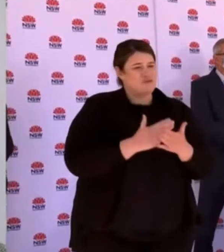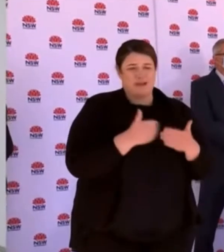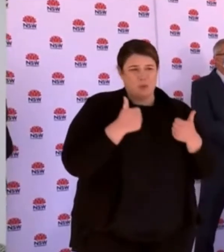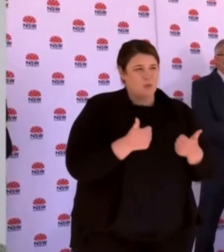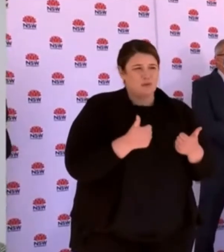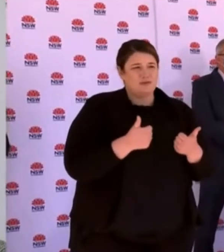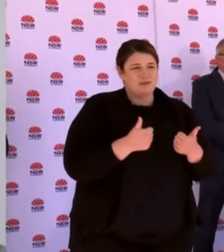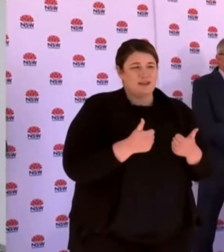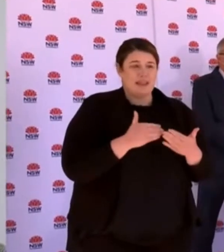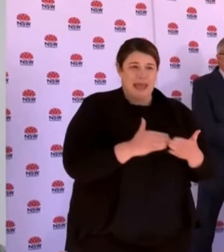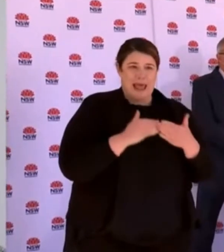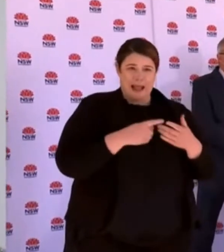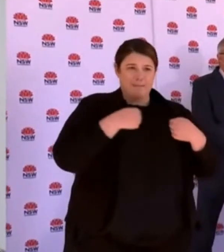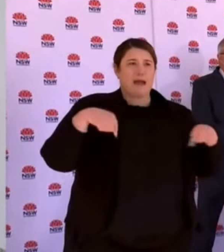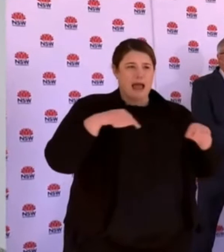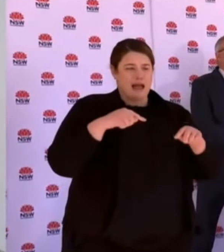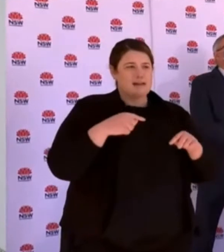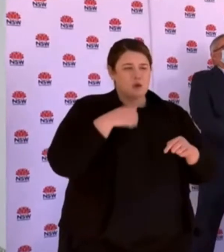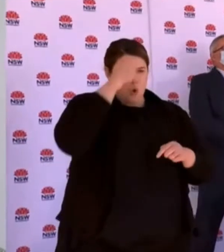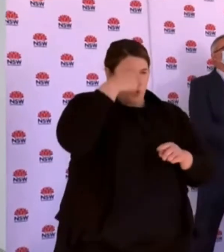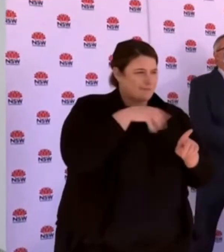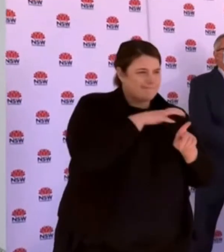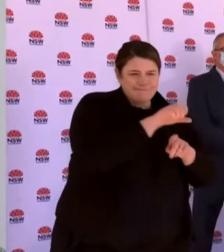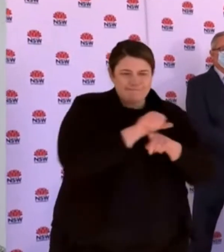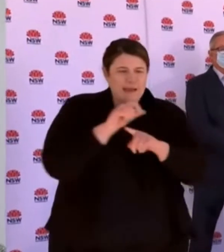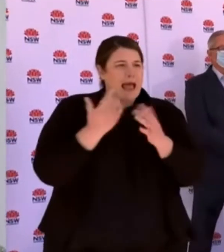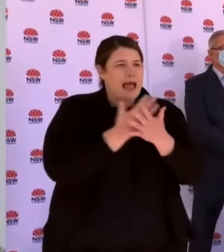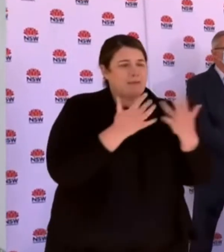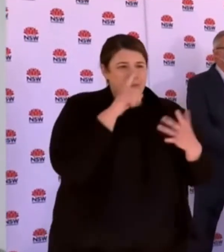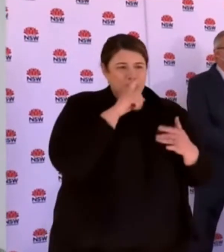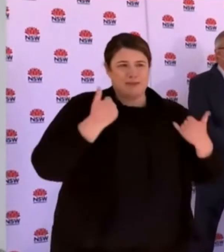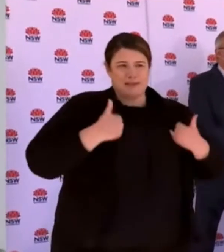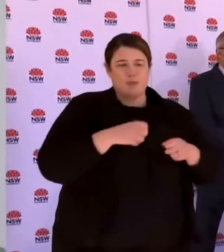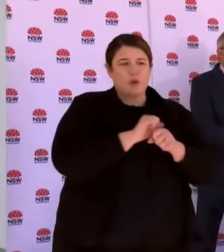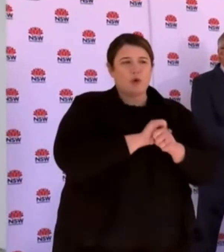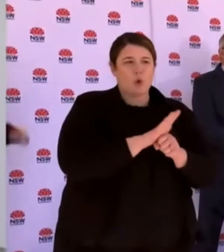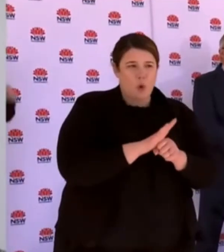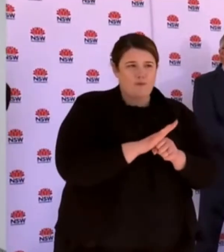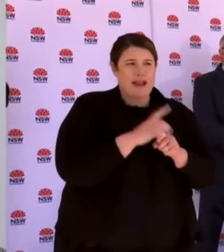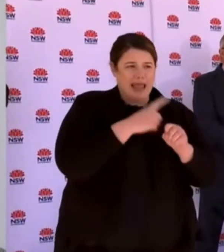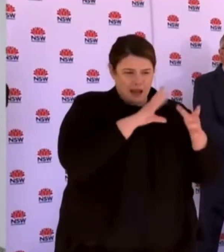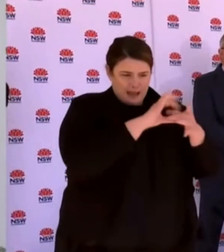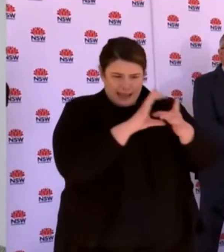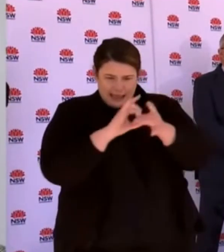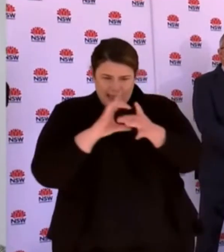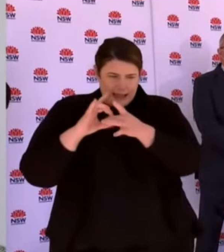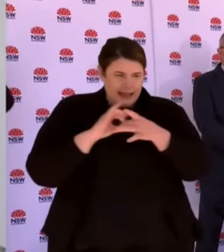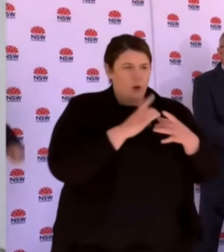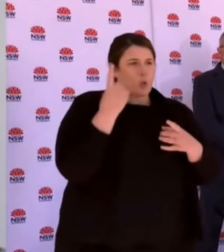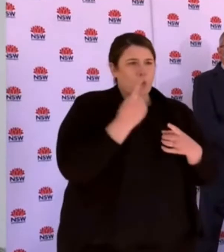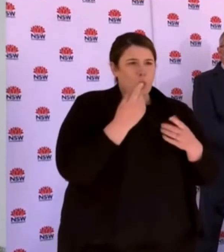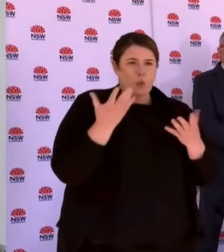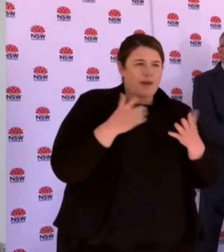see. That gives us a greater degree of confidence that we're capturing all the cases and that we're not missing any chains of transmission that might be active in